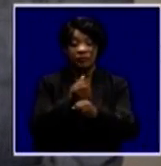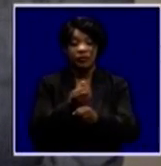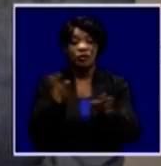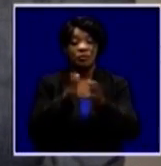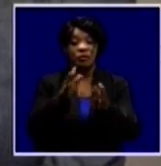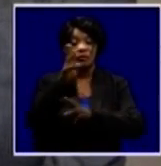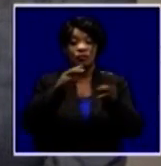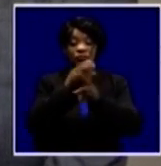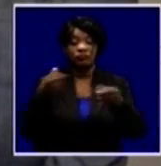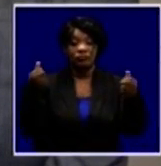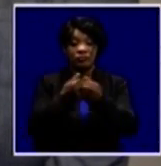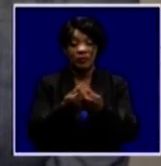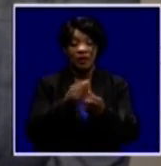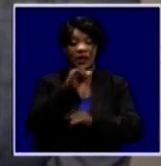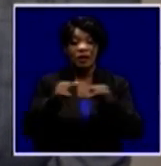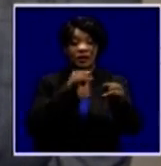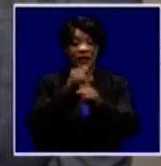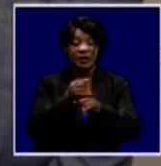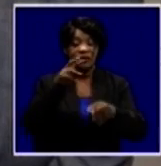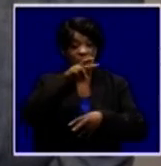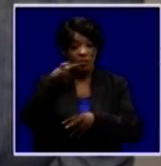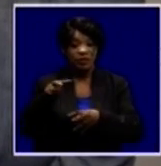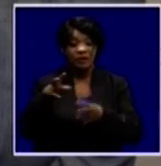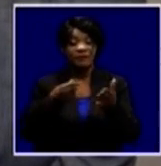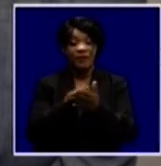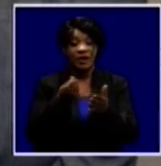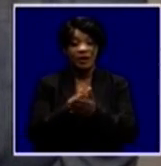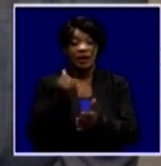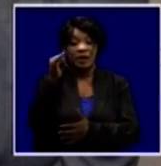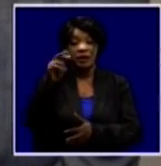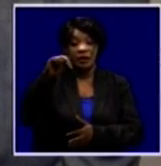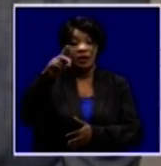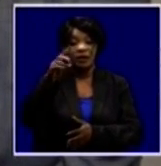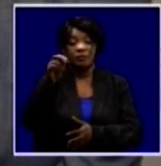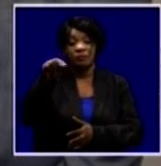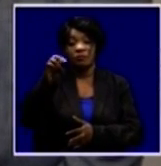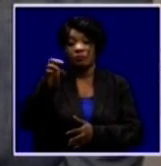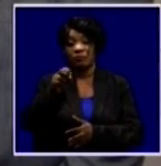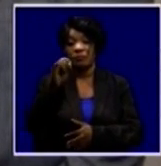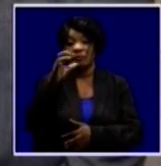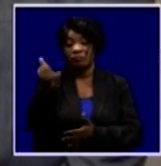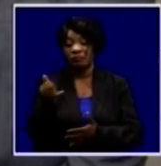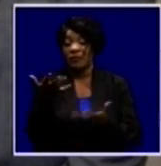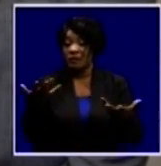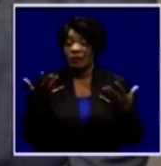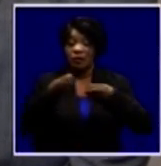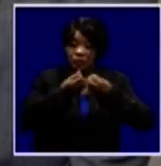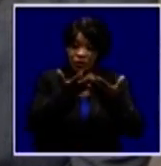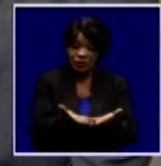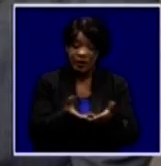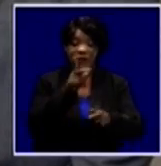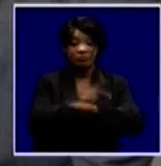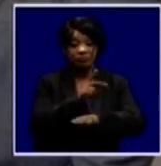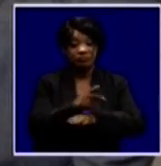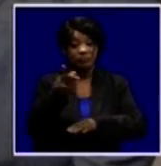Bank and the International Monetary Fund in Bali, Indonesia. Mr. Nomba also expressed concern about projects